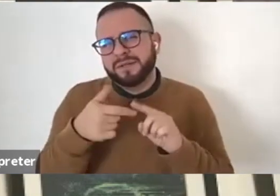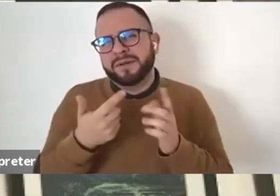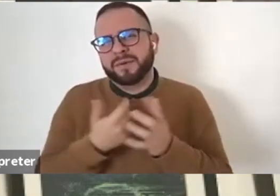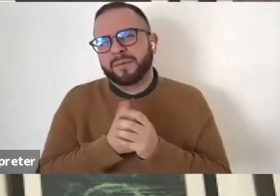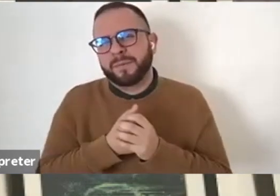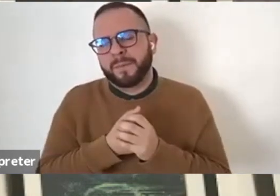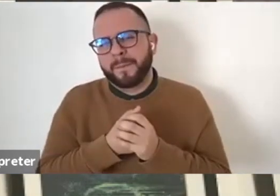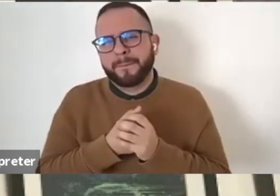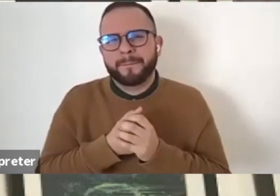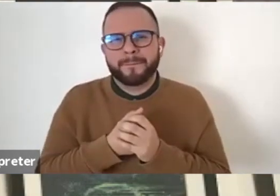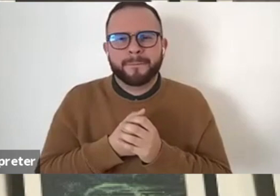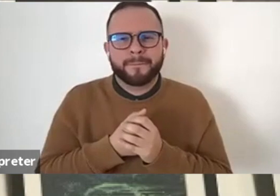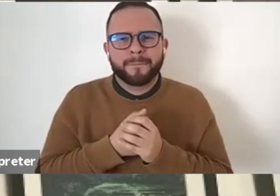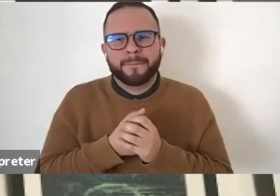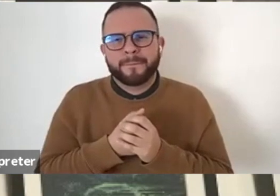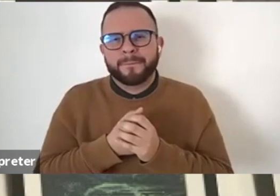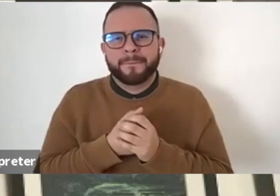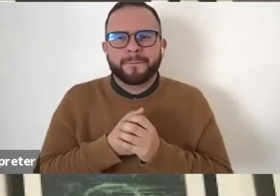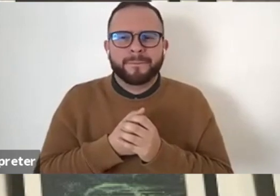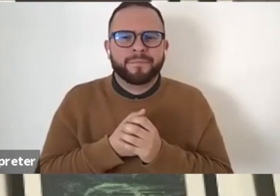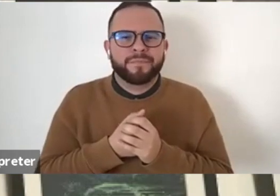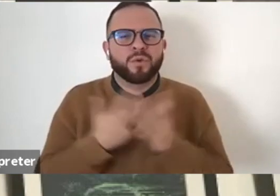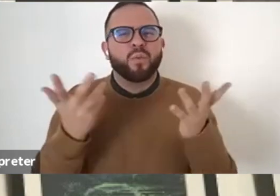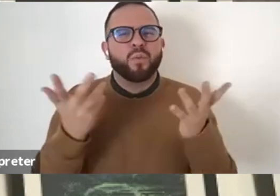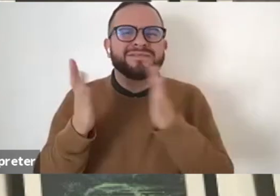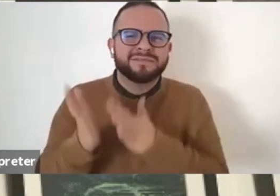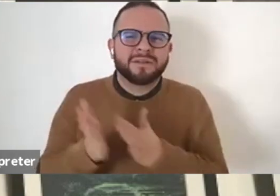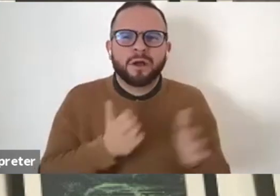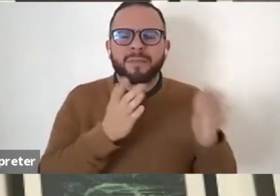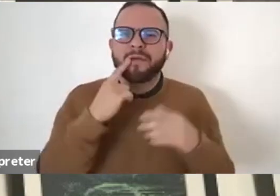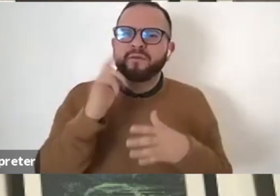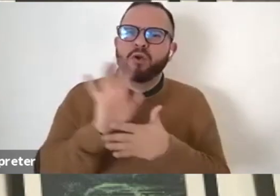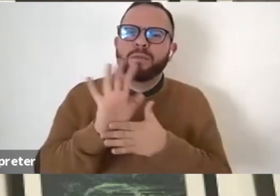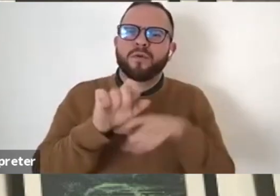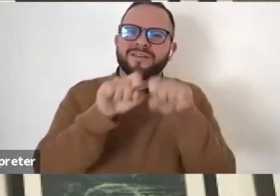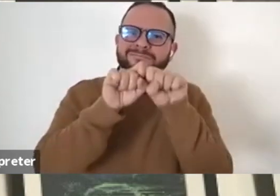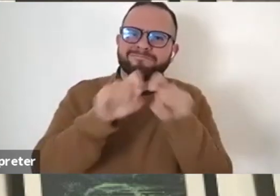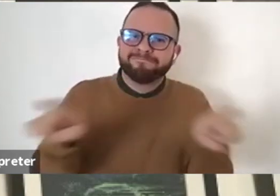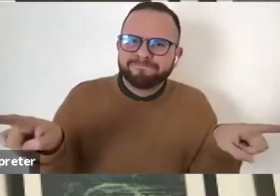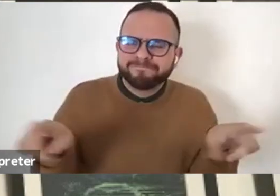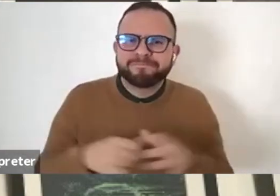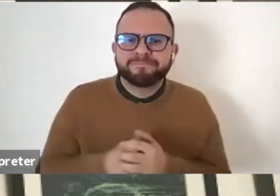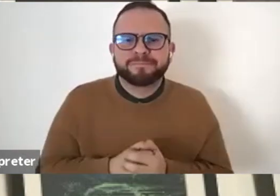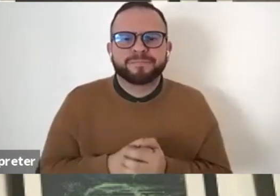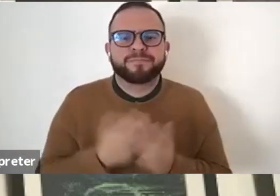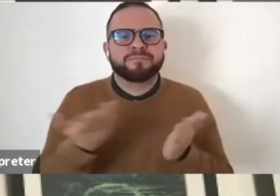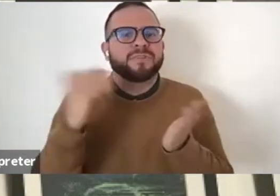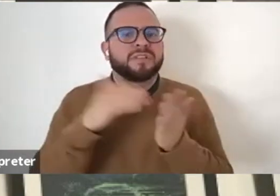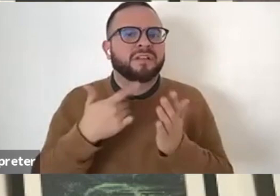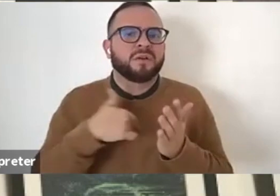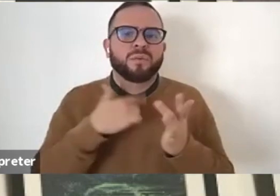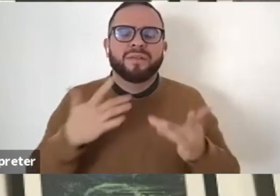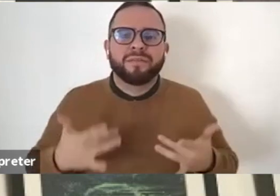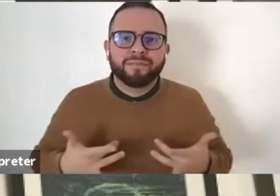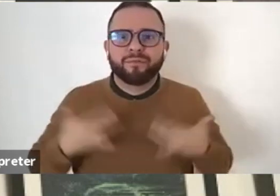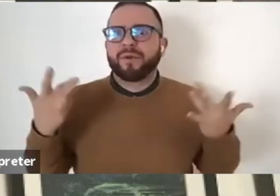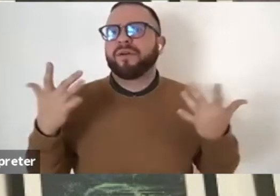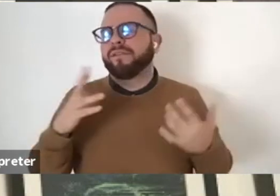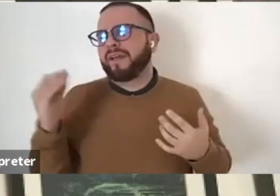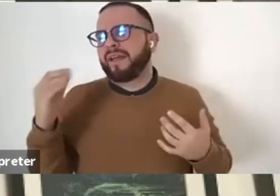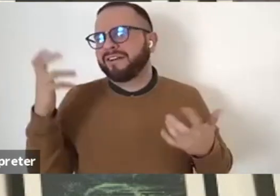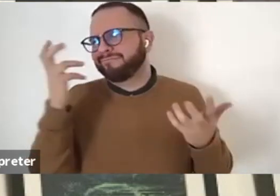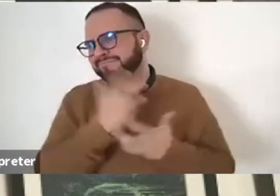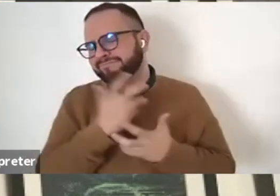the distribution plan for this. So once again, we're thrilled, and congratulations for